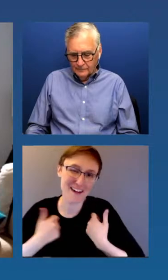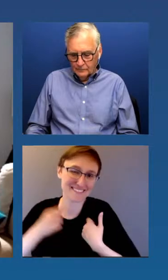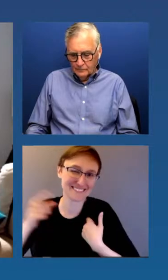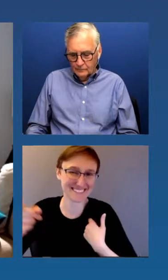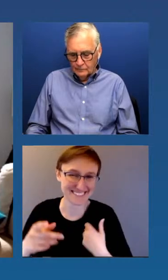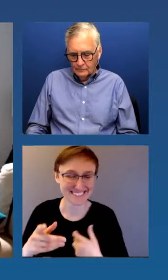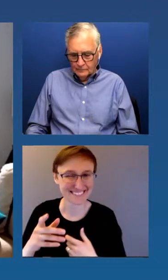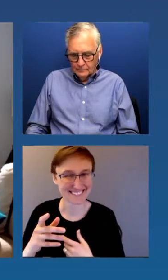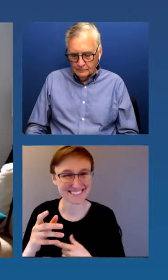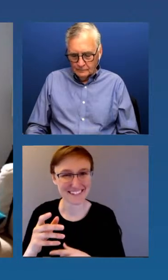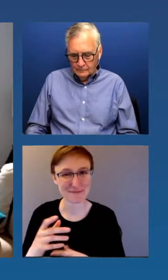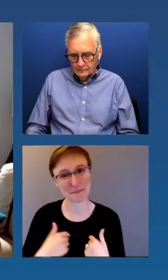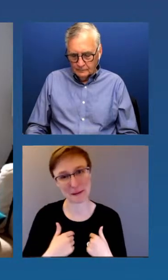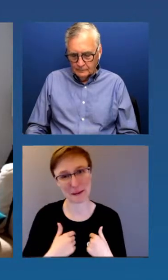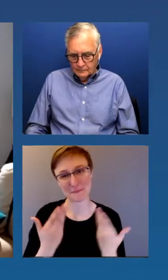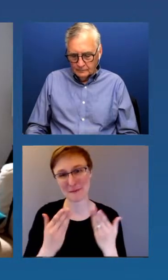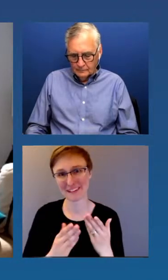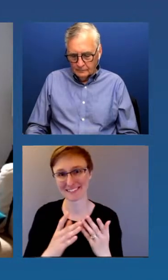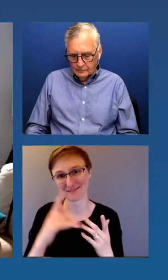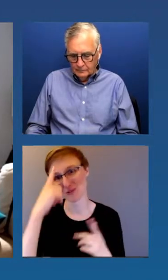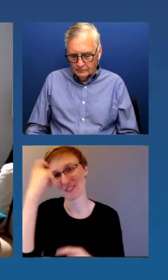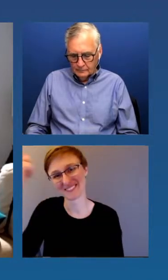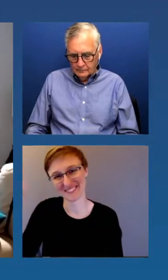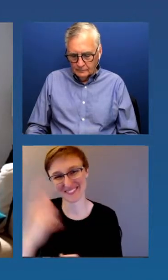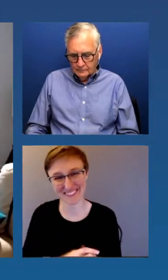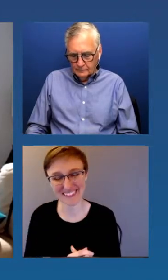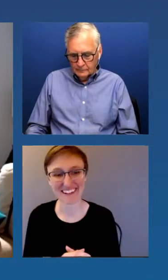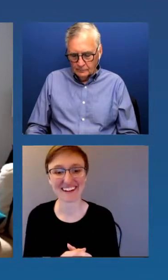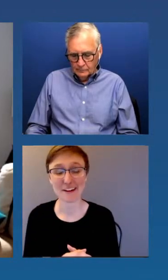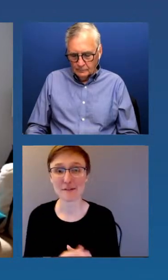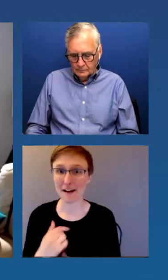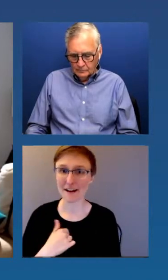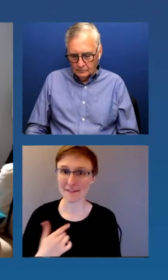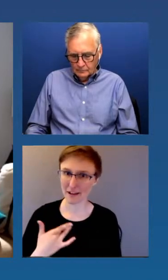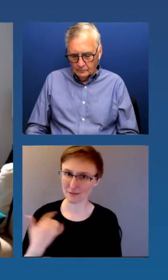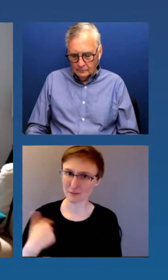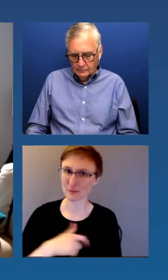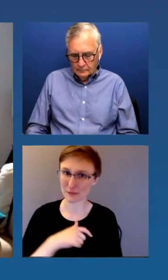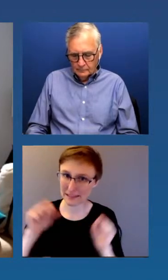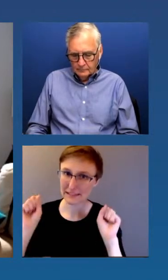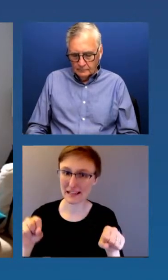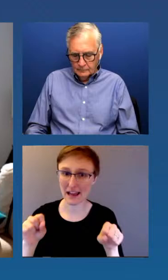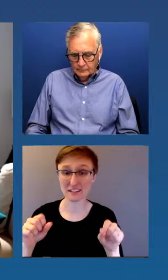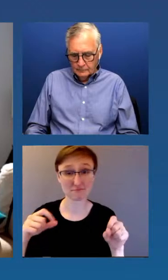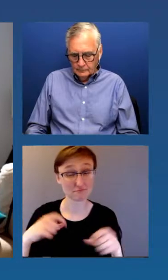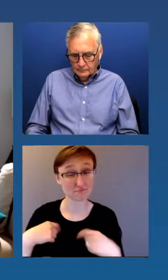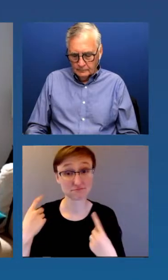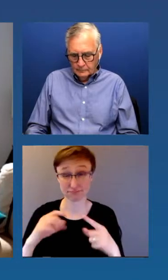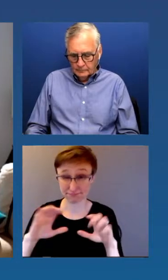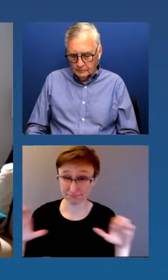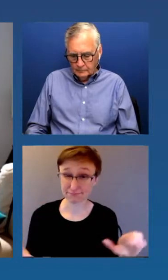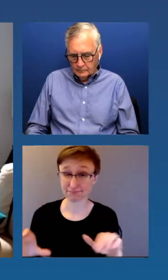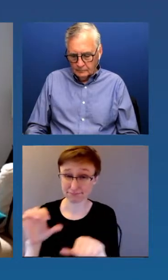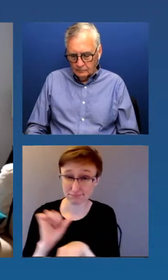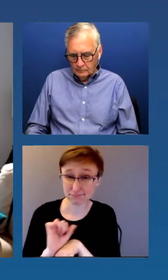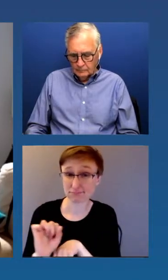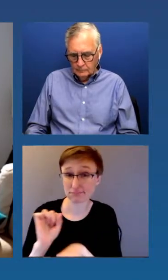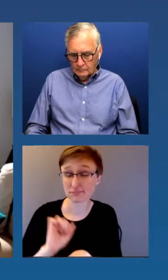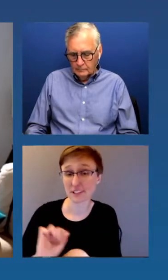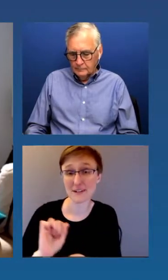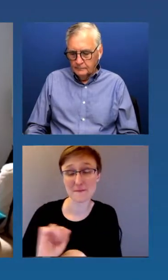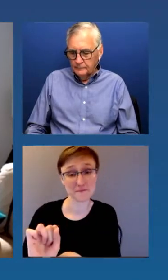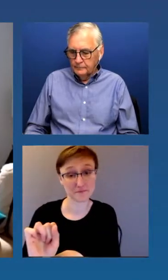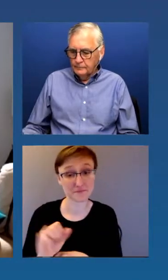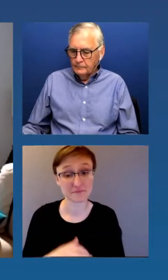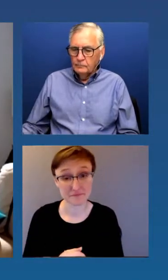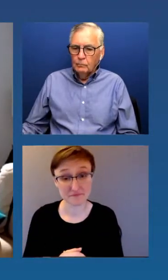I think we can do it. We've come a long way, and we've done a lot of tremendous work, but we are unsatisfied